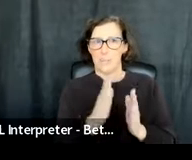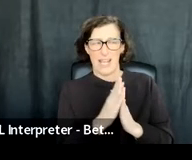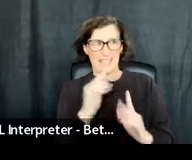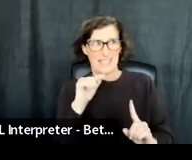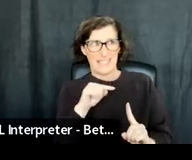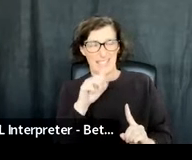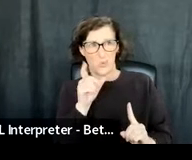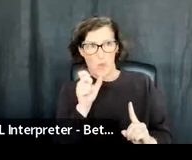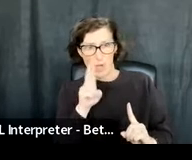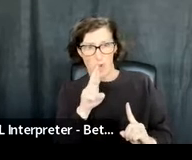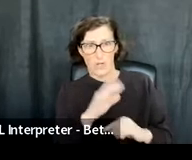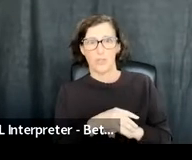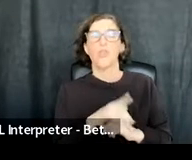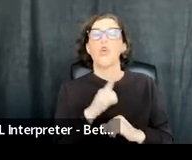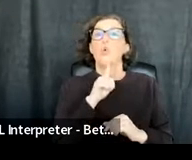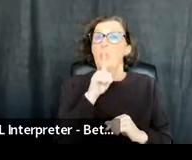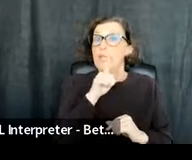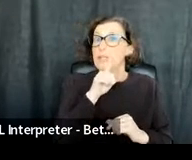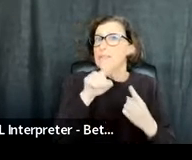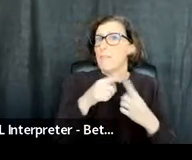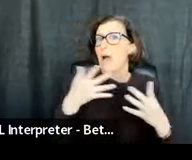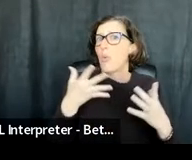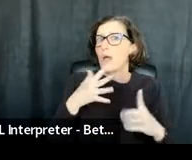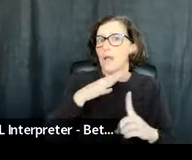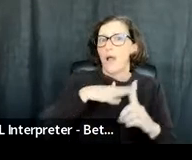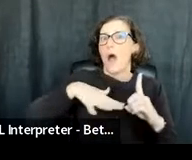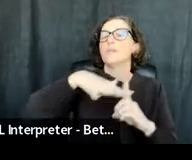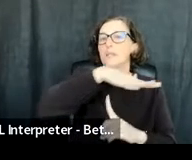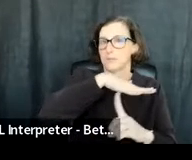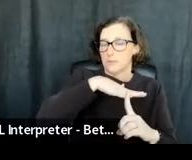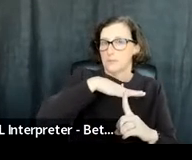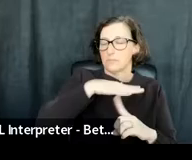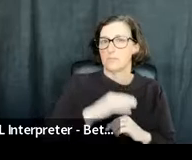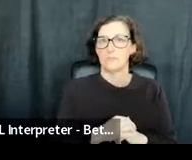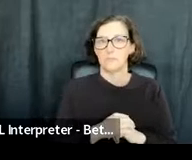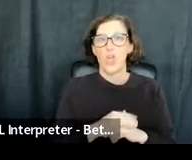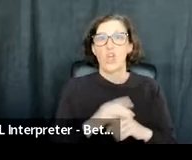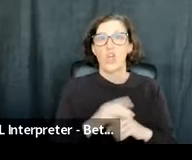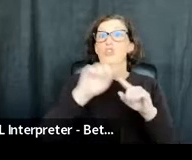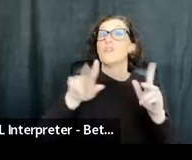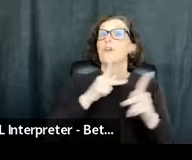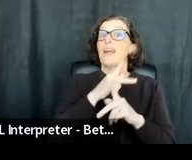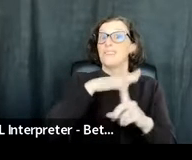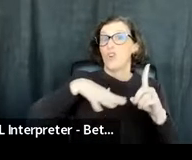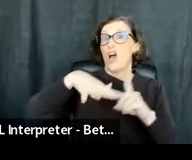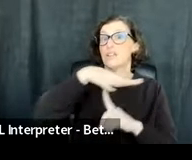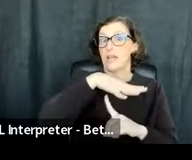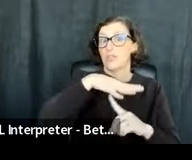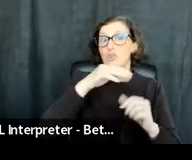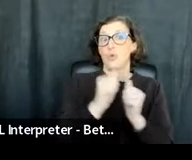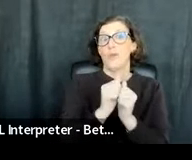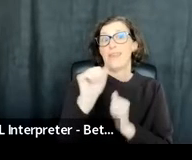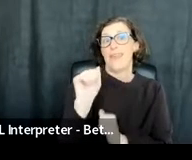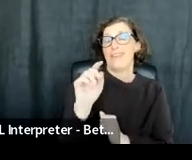It's really all about context. So there are different types of contexts around AT